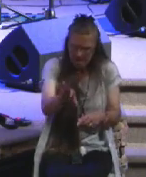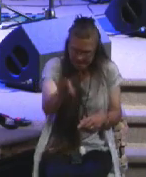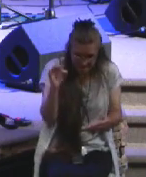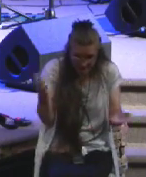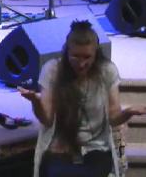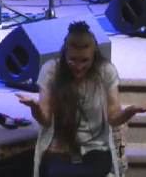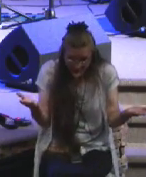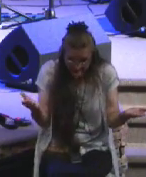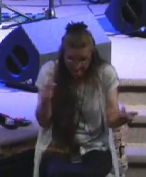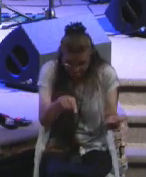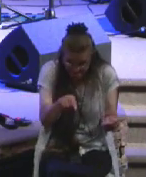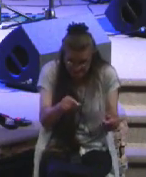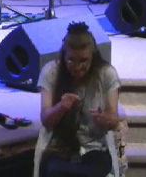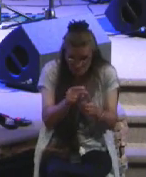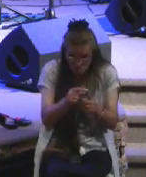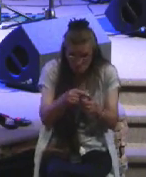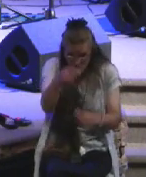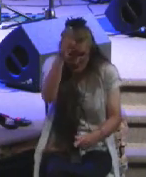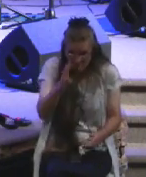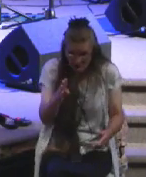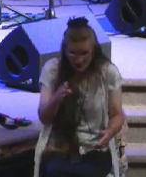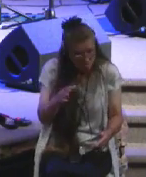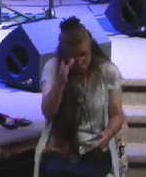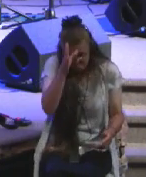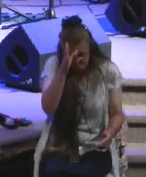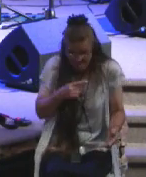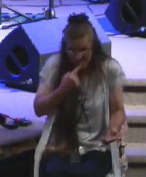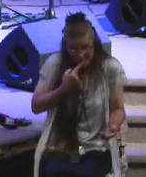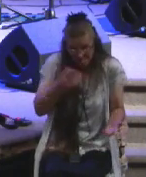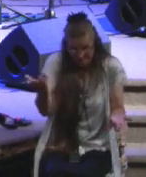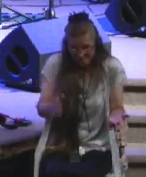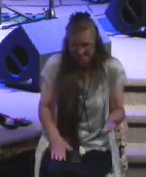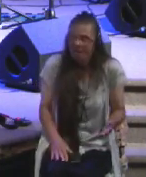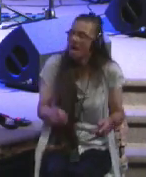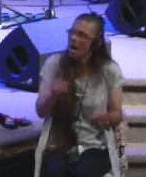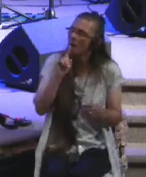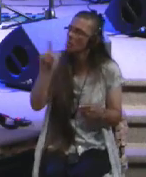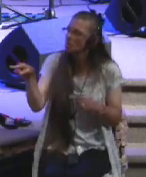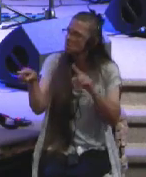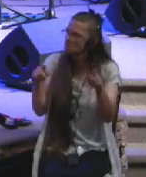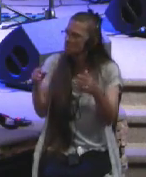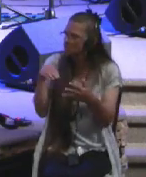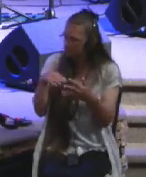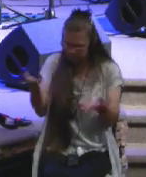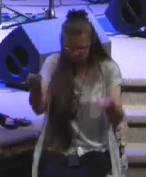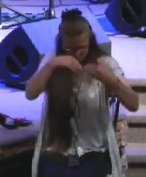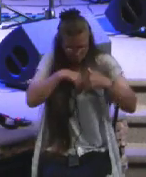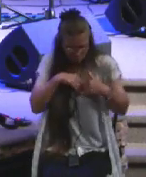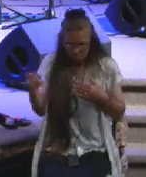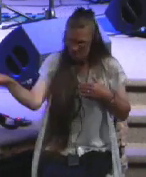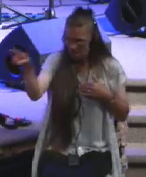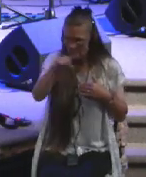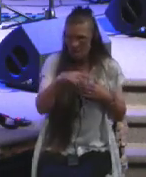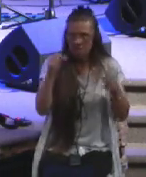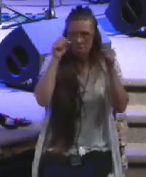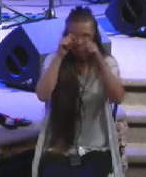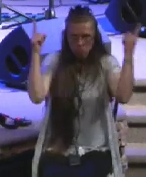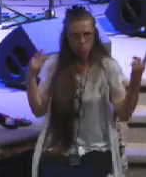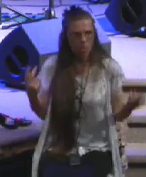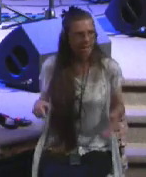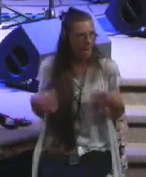This has to be the Word of God because man couldn't have put this in there. Now, I'm going to appeal to the inner geek in some of y'all. I need you to wake your